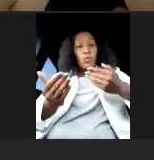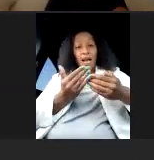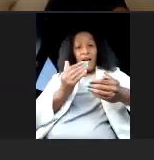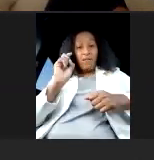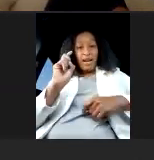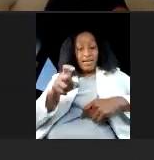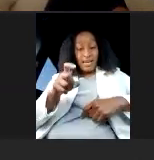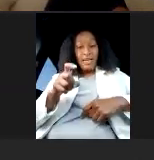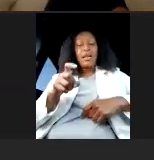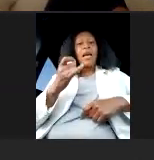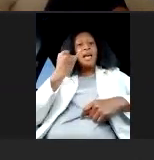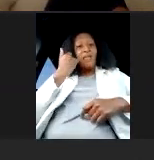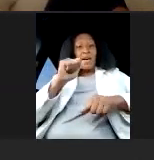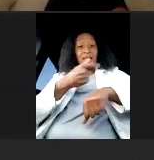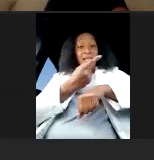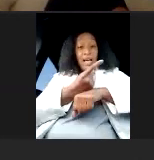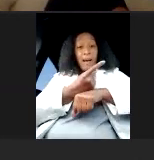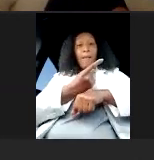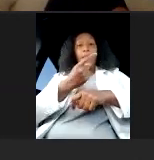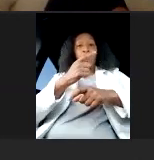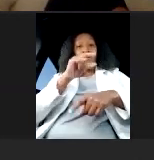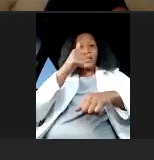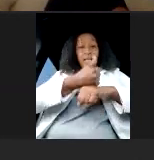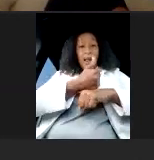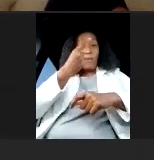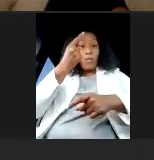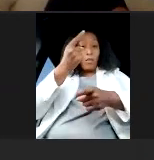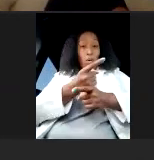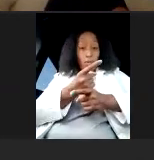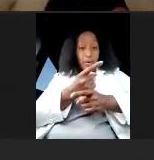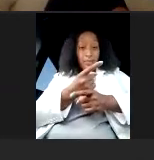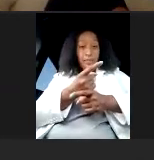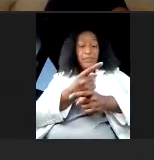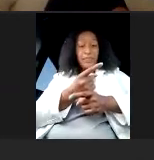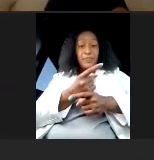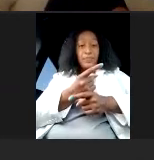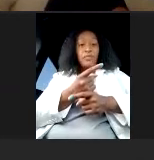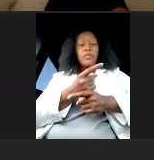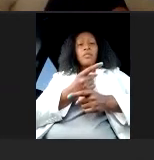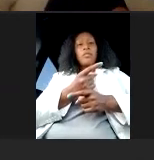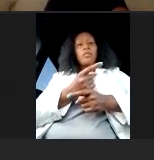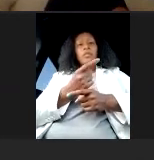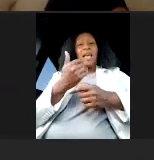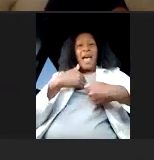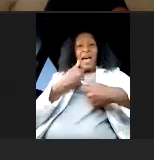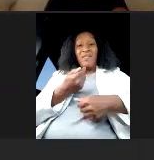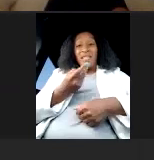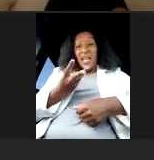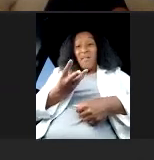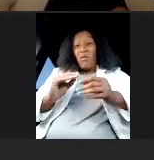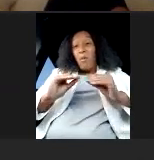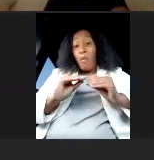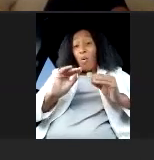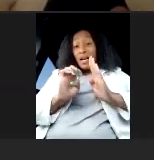appropriately, right? So there are several more examples that I didn't